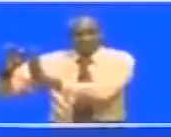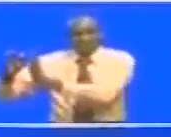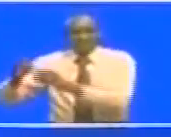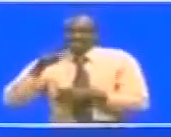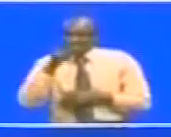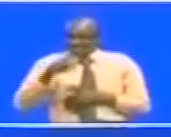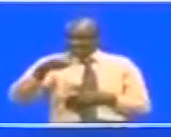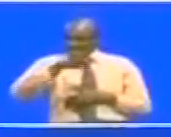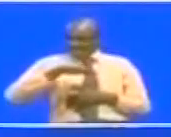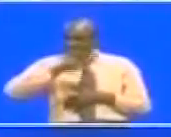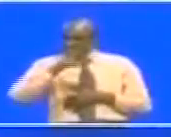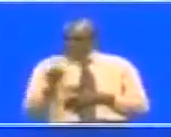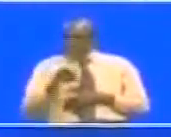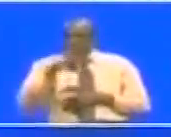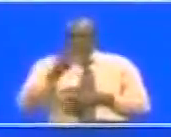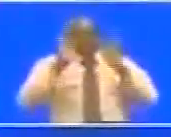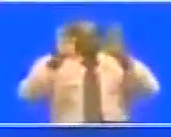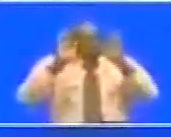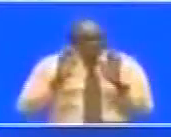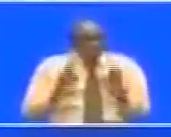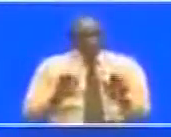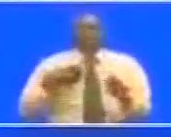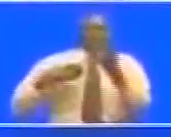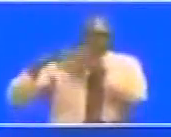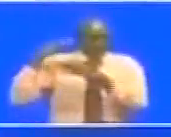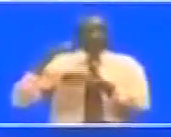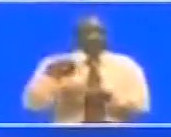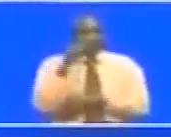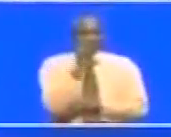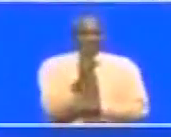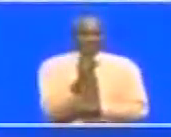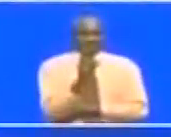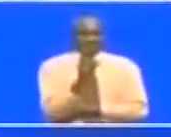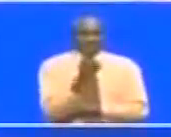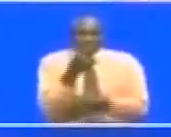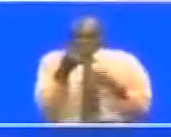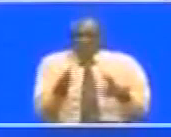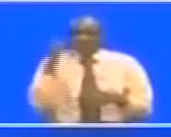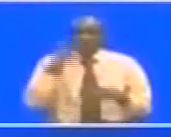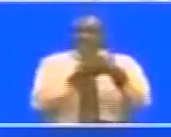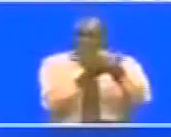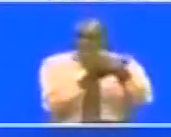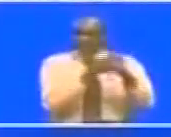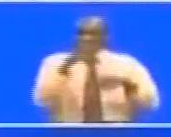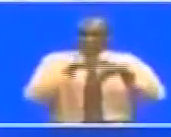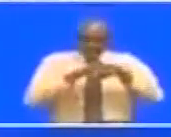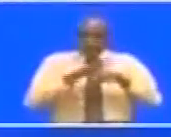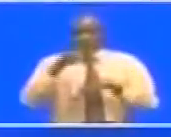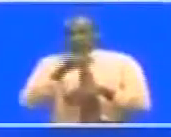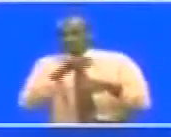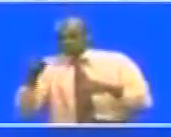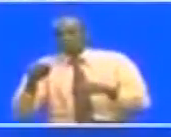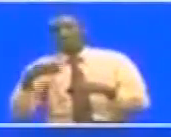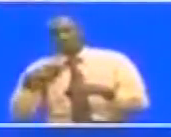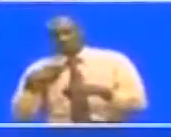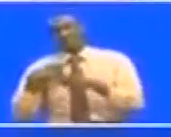Politically, the city of Dar es Salaam has been vital in shaping the history of Tanzania. From the reign of the German East Africa to the British conquest, the